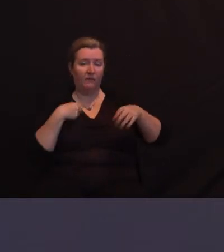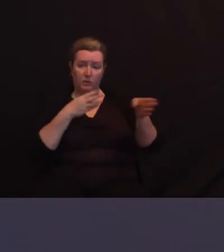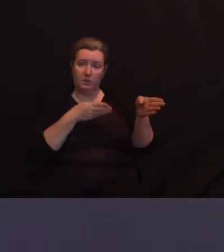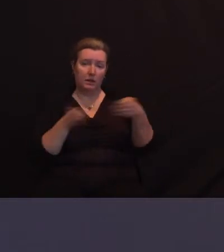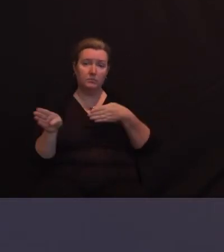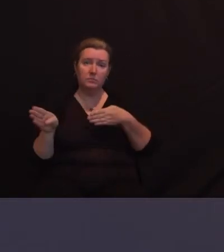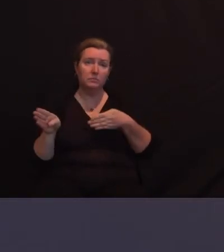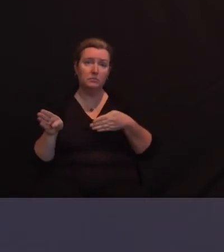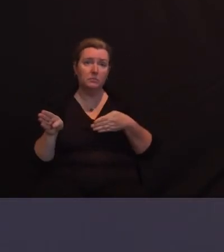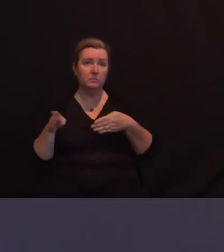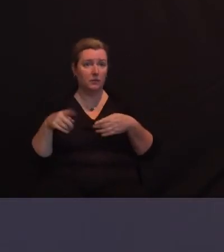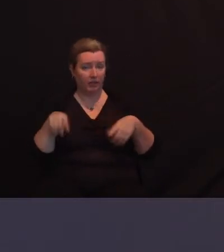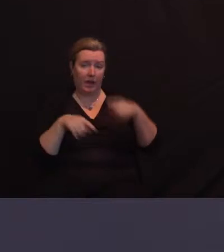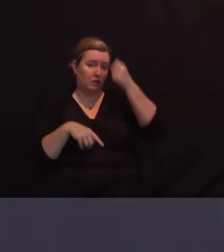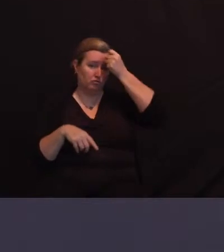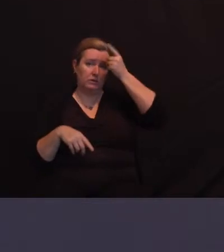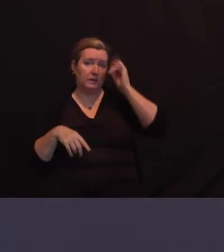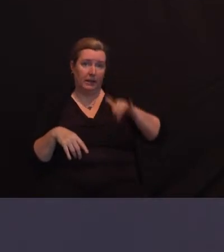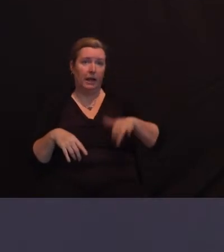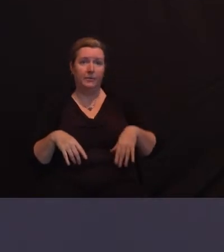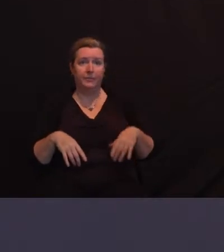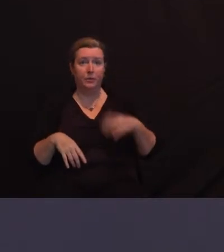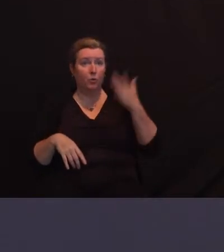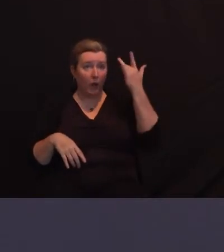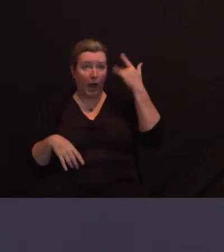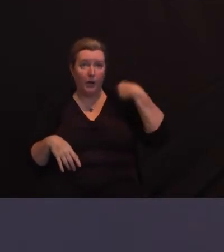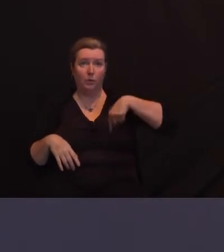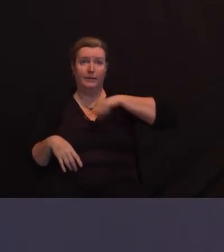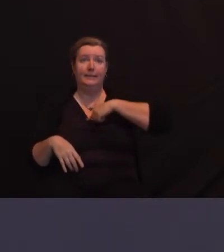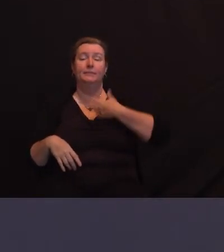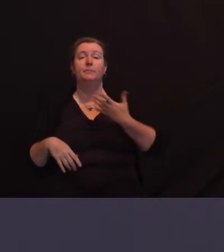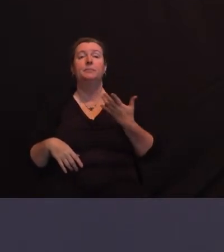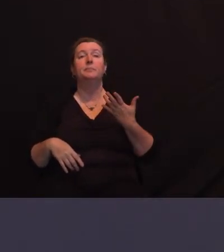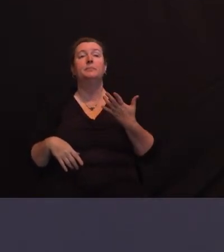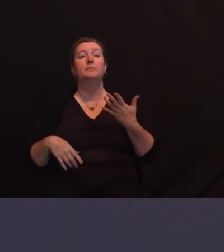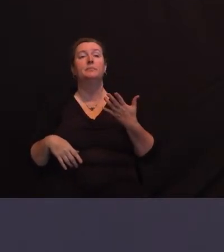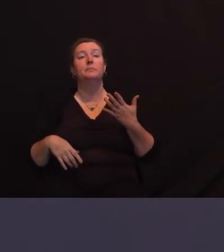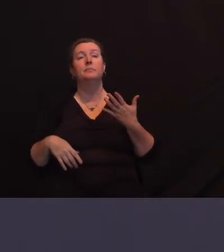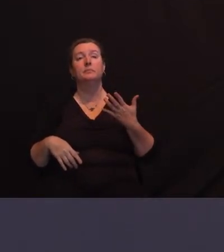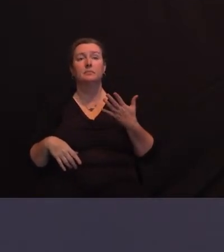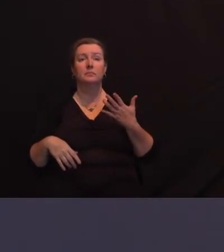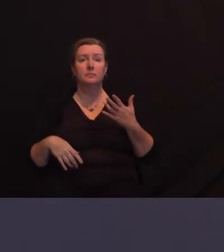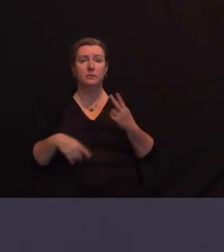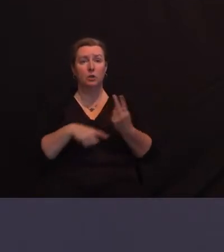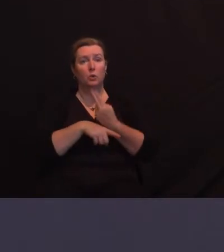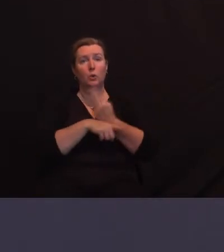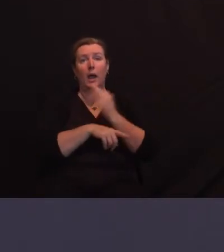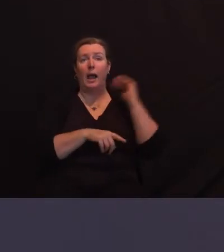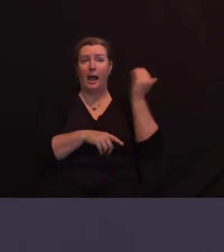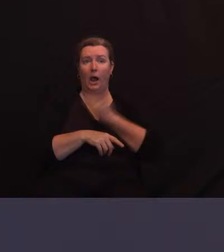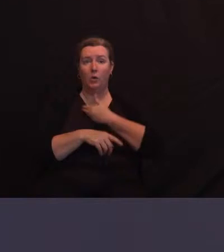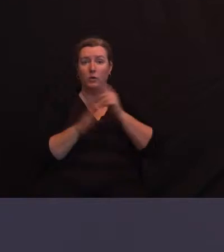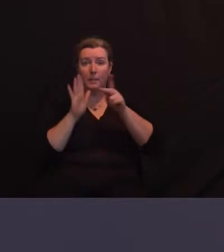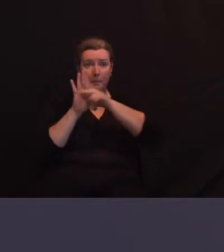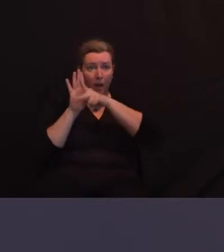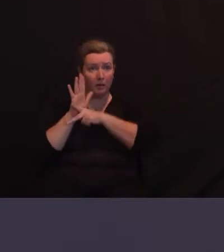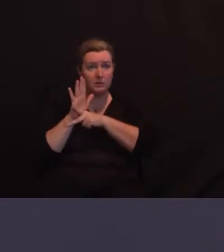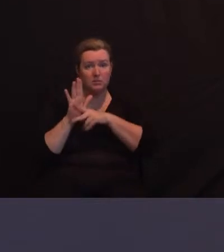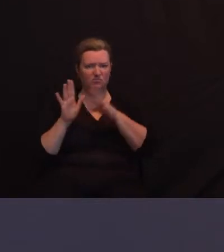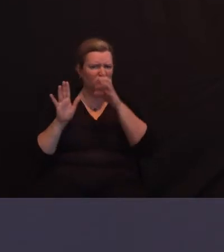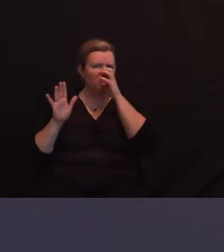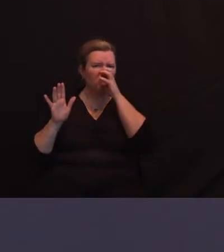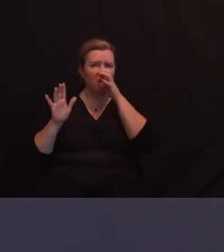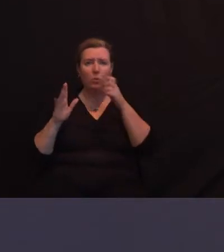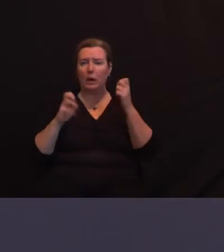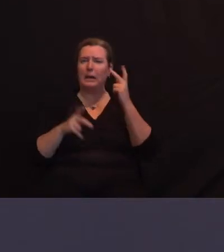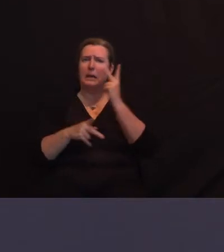that. But the reason why we're taking the steps we're taking, I want to be very clear, not only is to keep kids and educators and staff